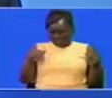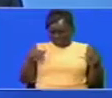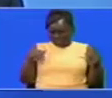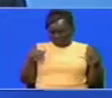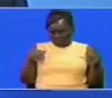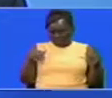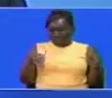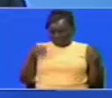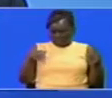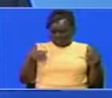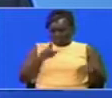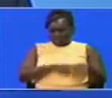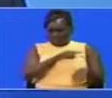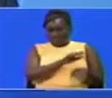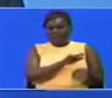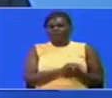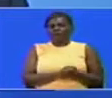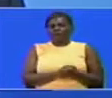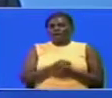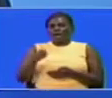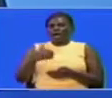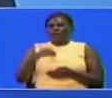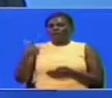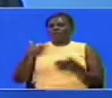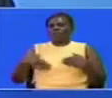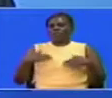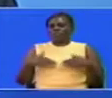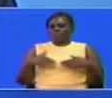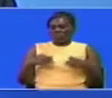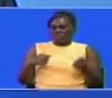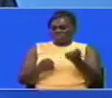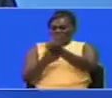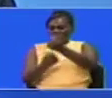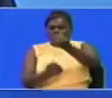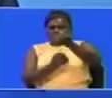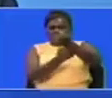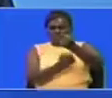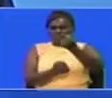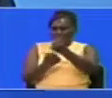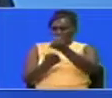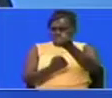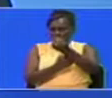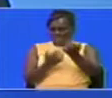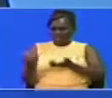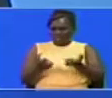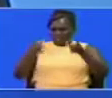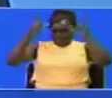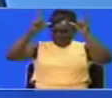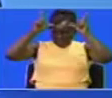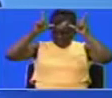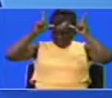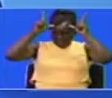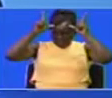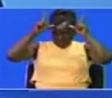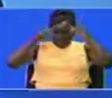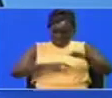time. And there are people who are behind this business of cows. A thief is